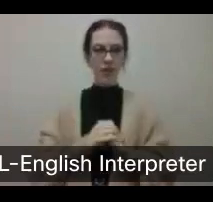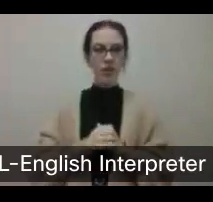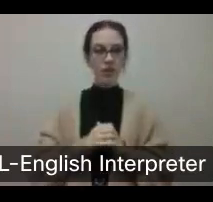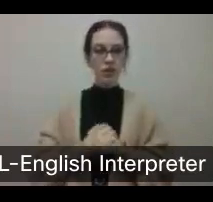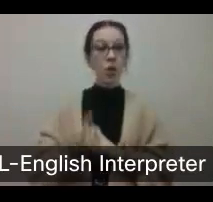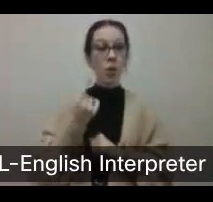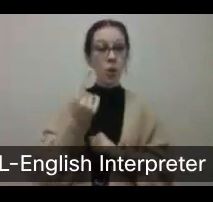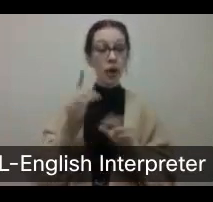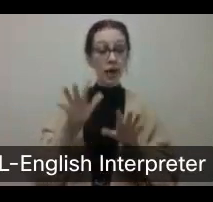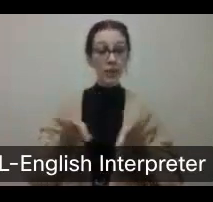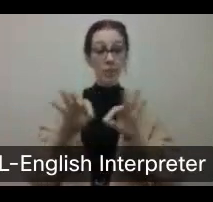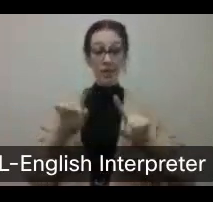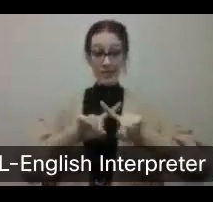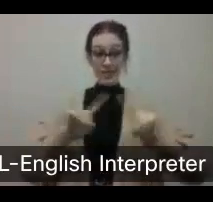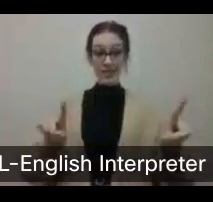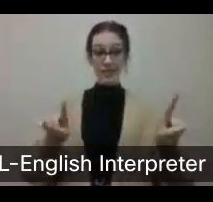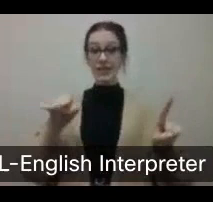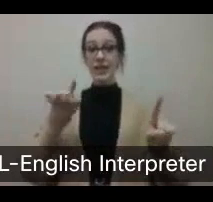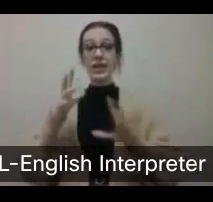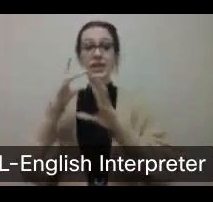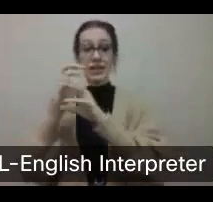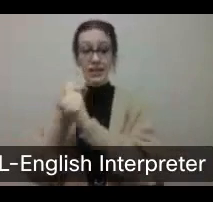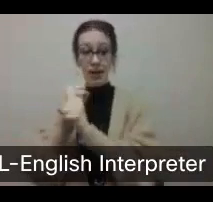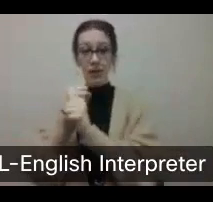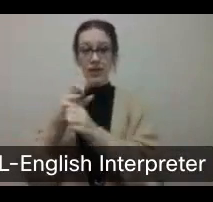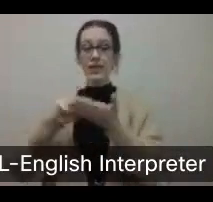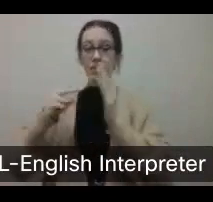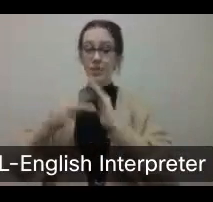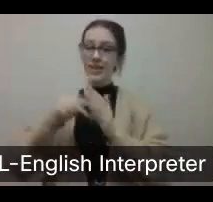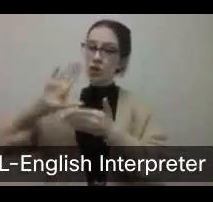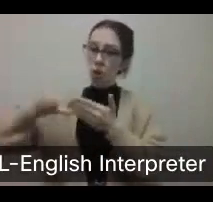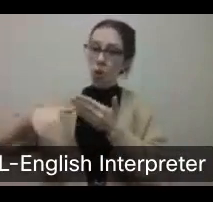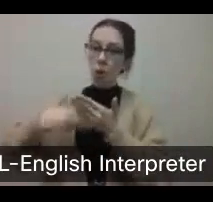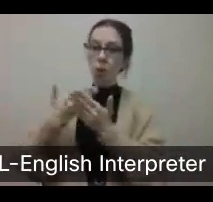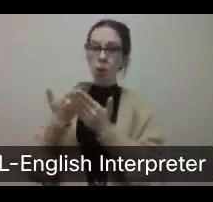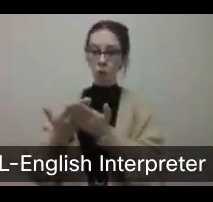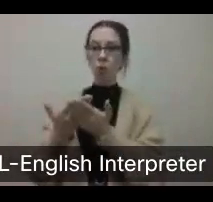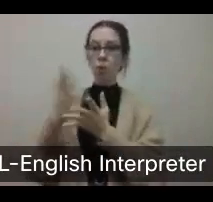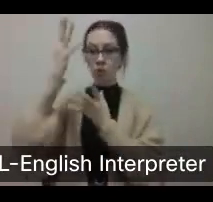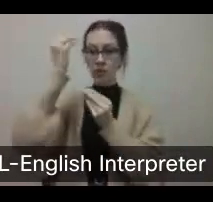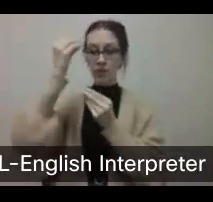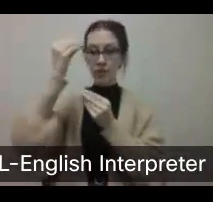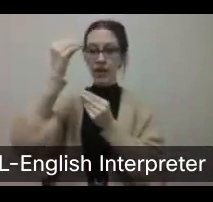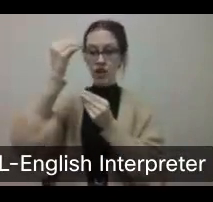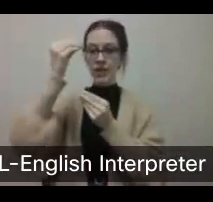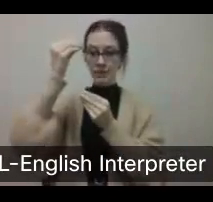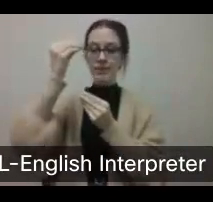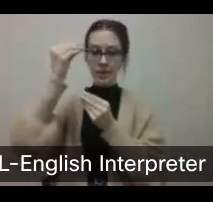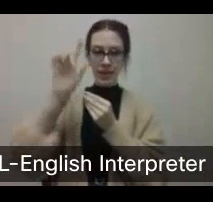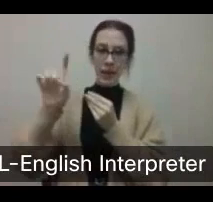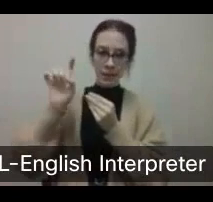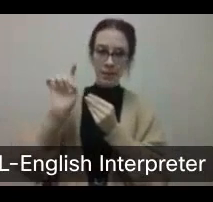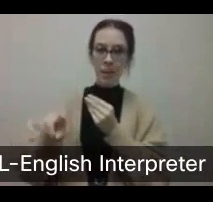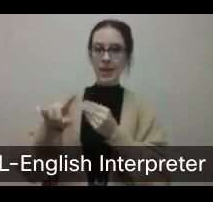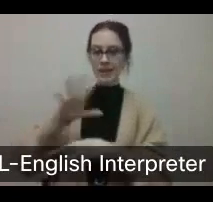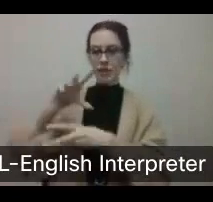writer to identify and express the main ideas of the whole source. And as I said, you can go back and check out the workshop